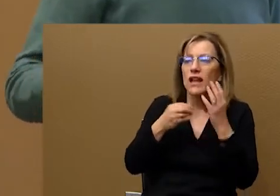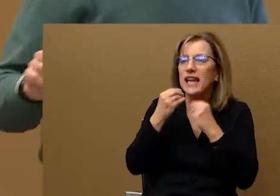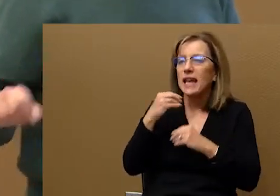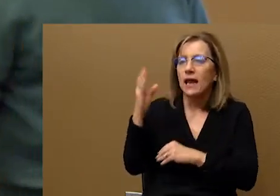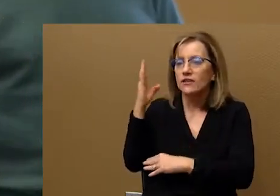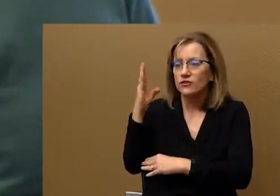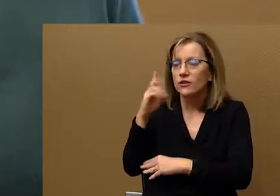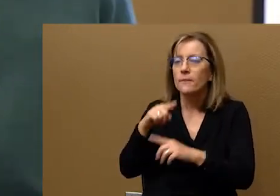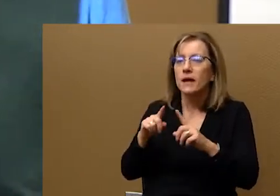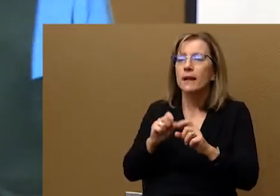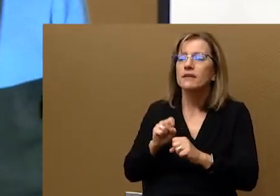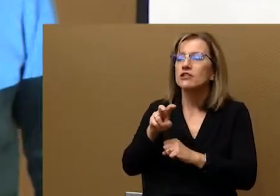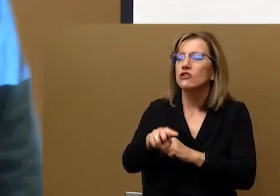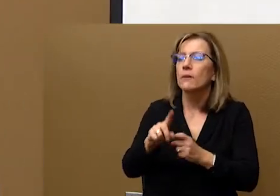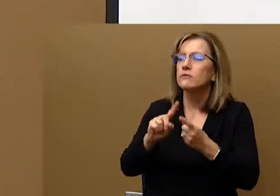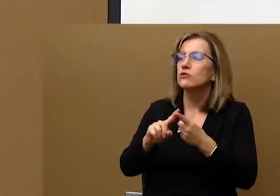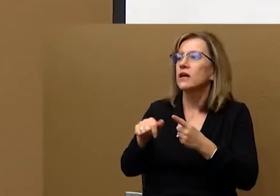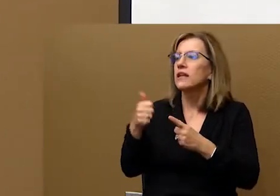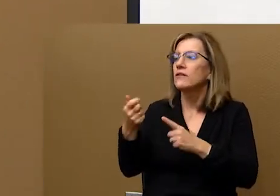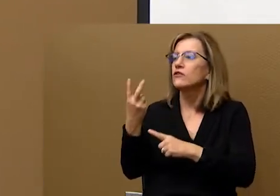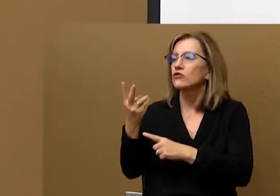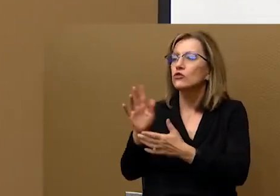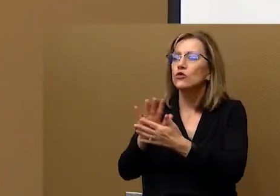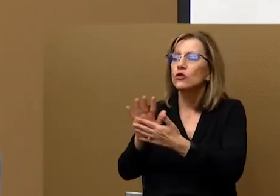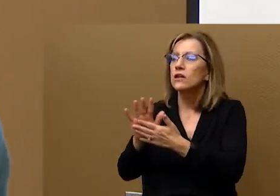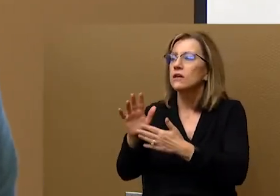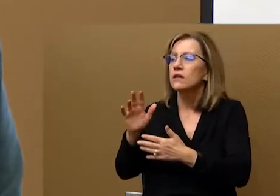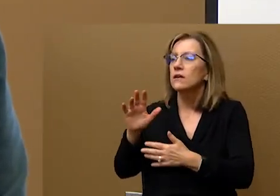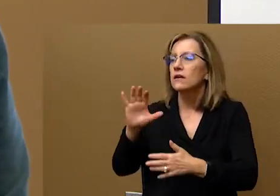I'm going to show you skip ahead to another 2